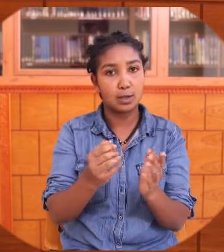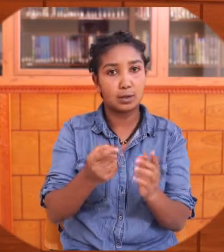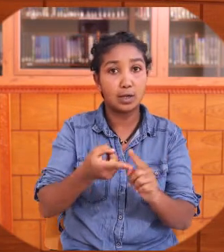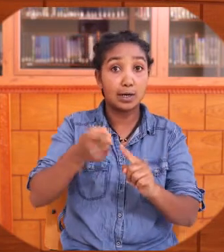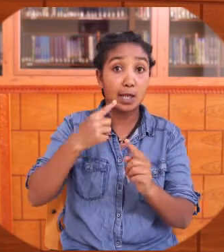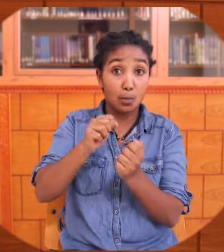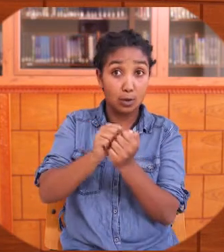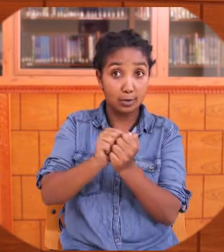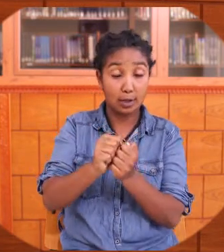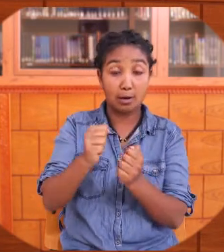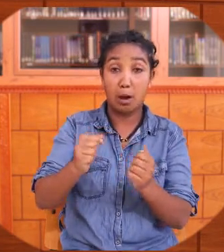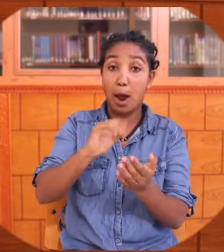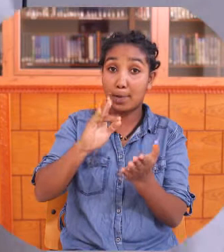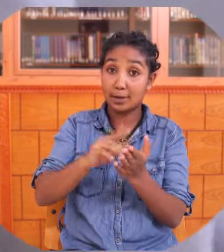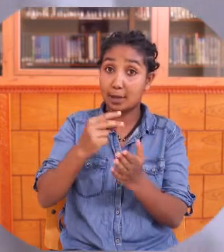the herbivorous.